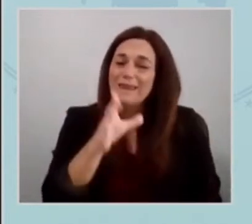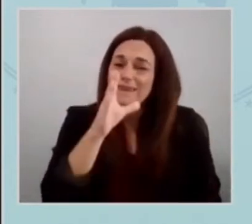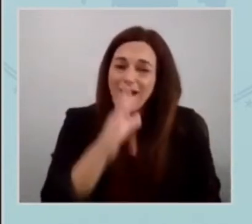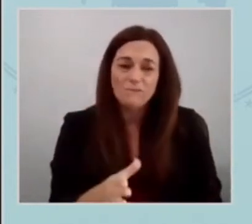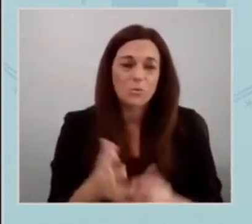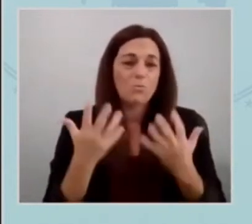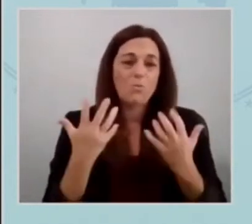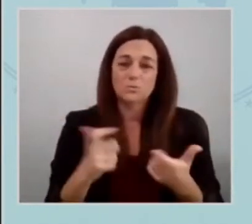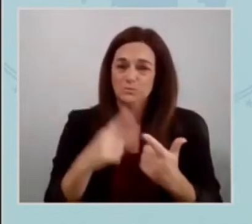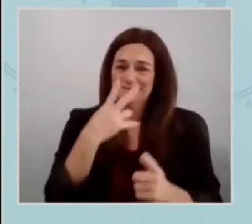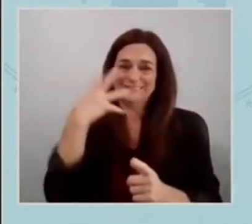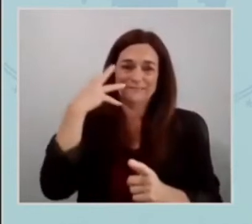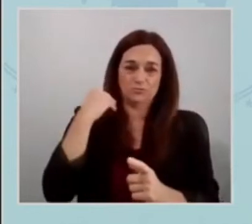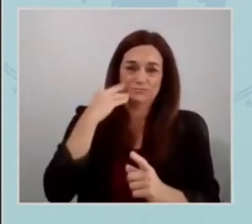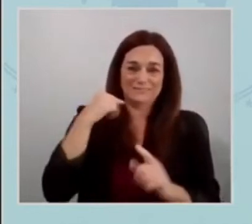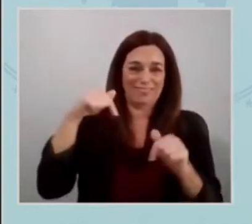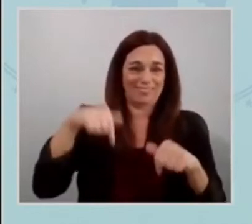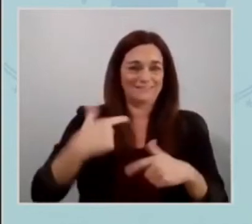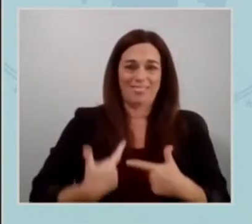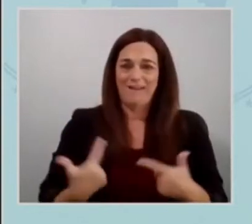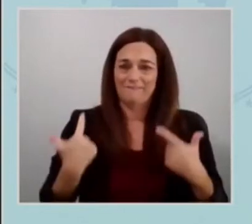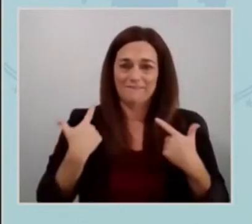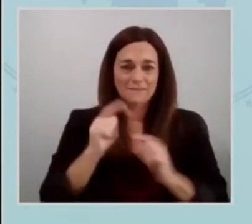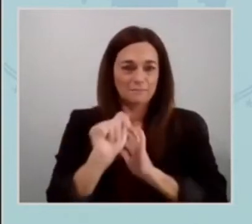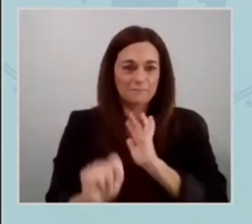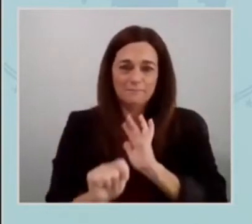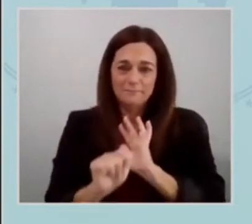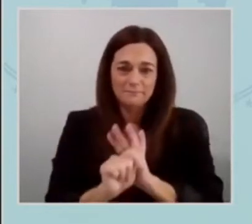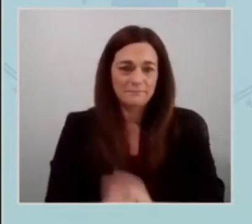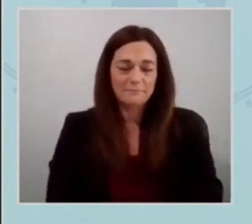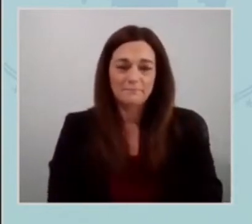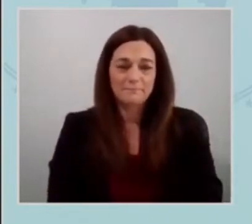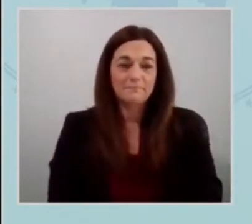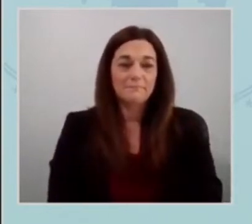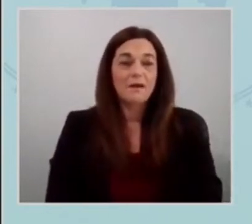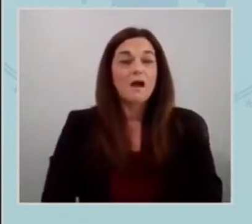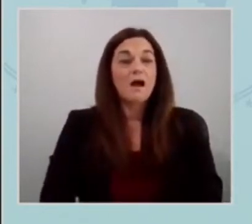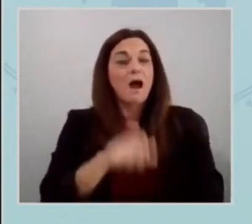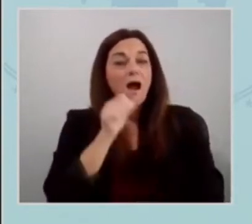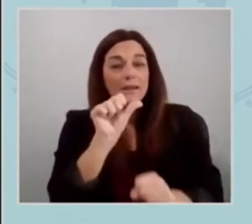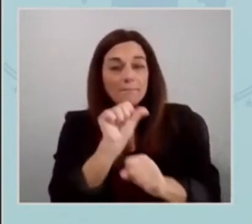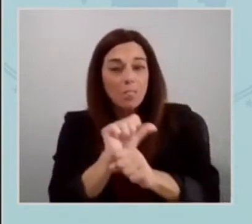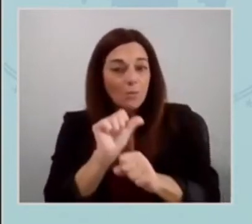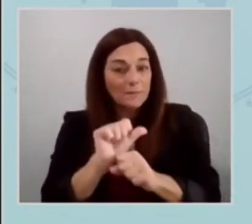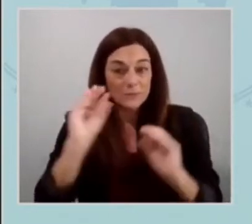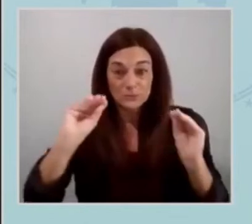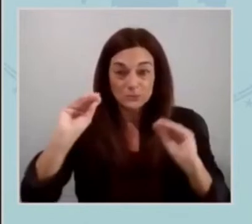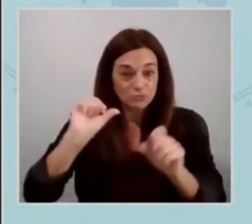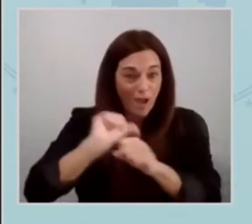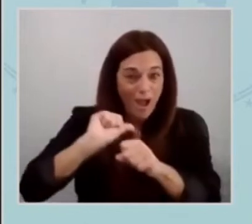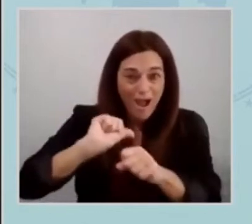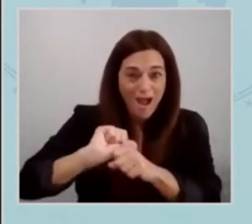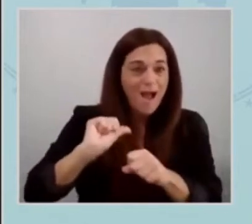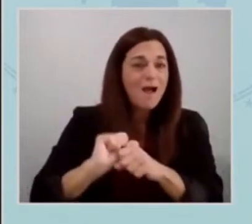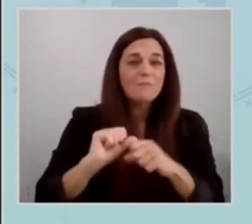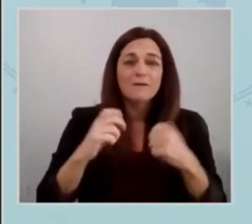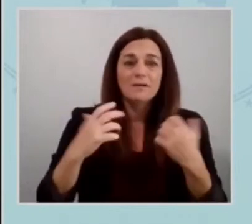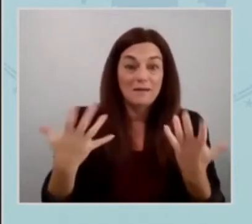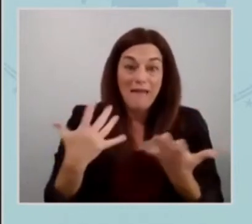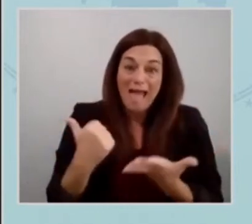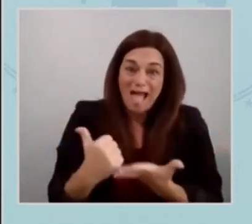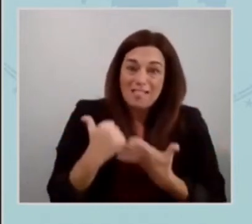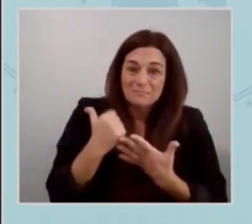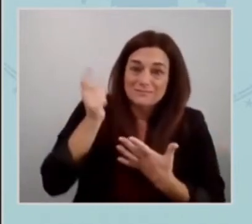I don't know how to explain it, but it's something that we never wish we would see in this lifetime. Uh,